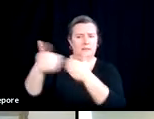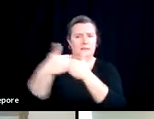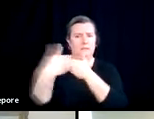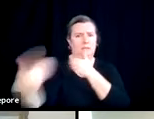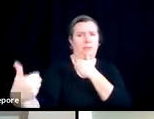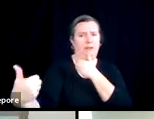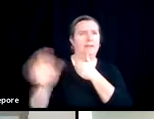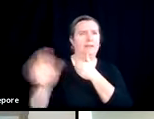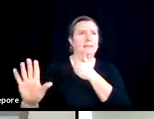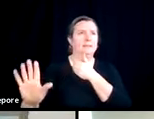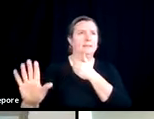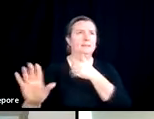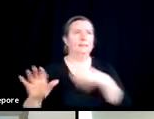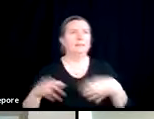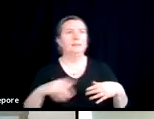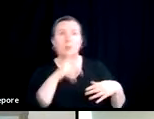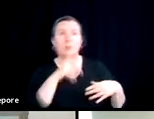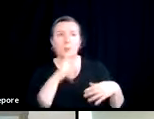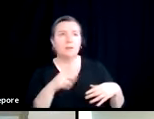is not the First Lady.